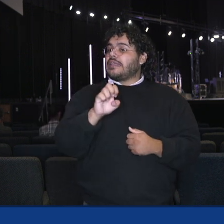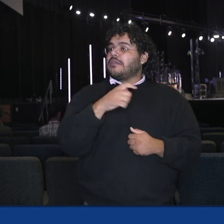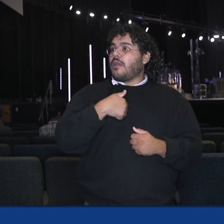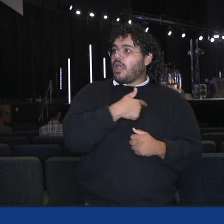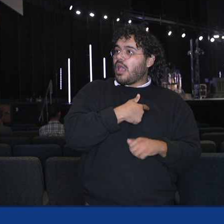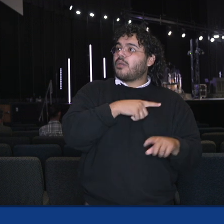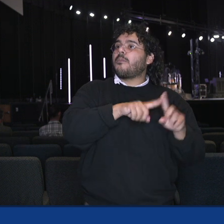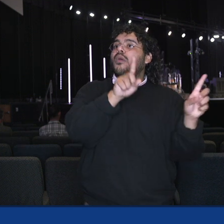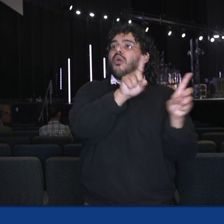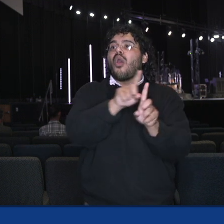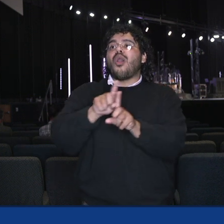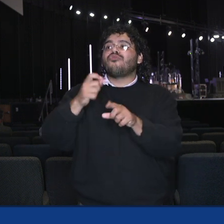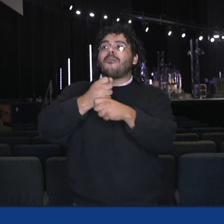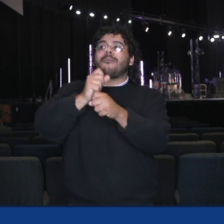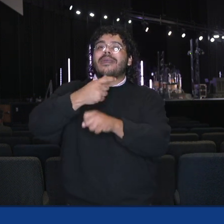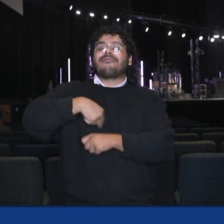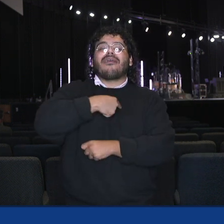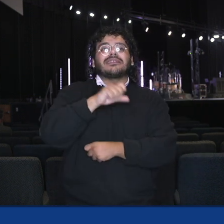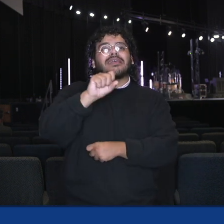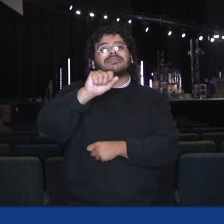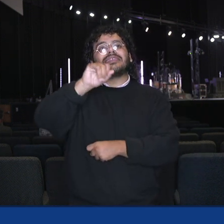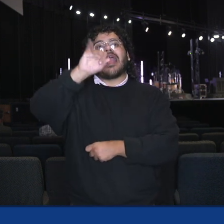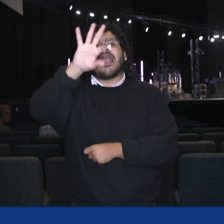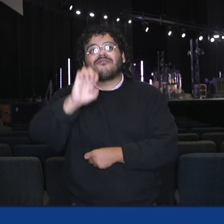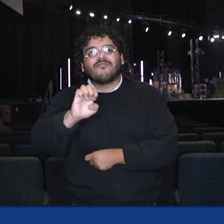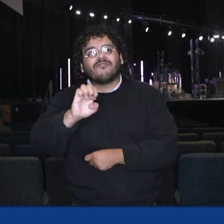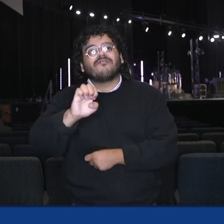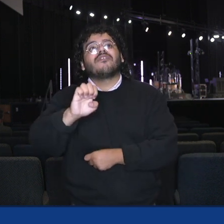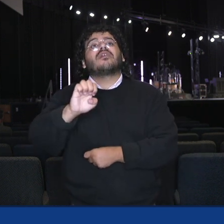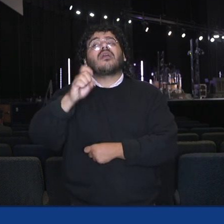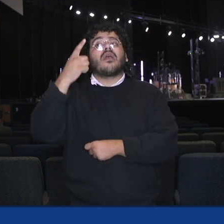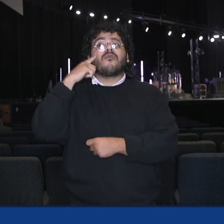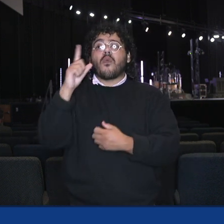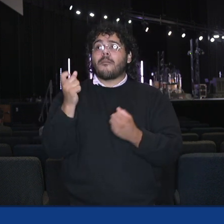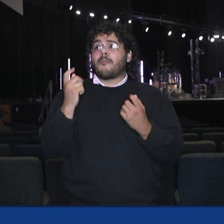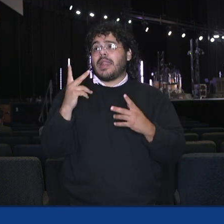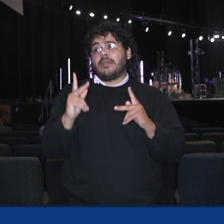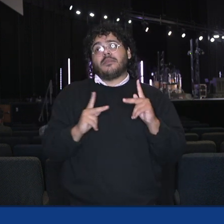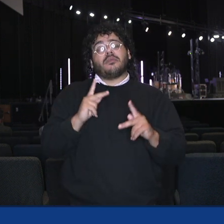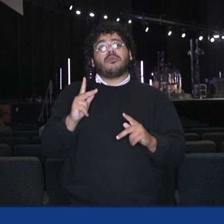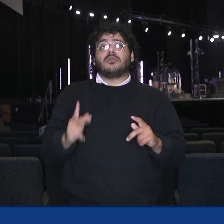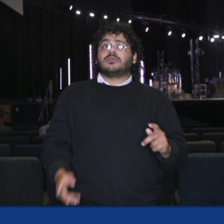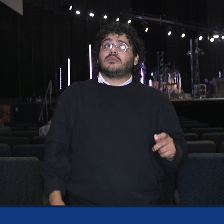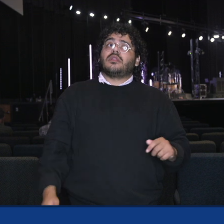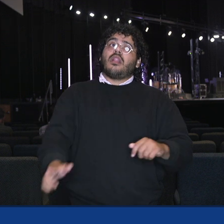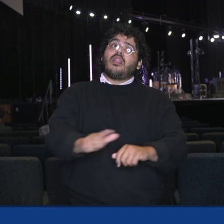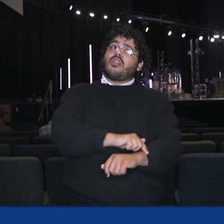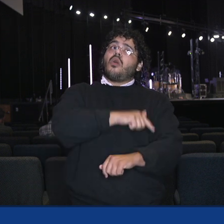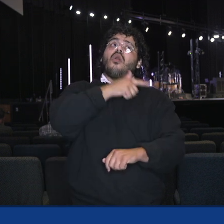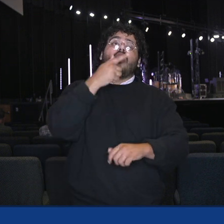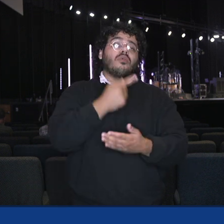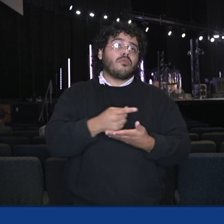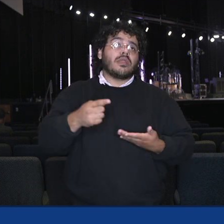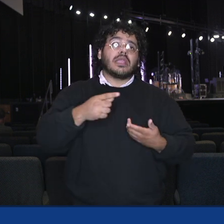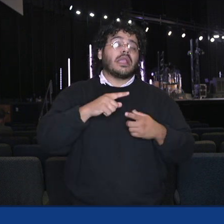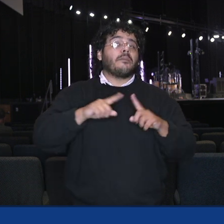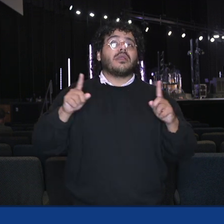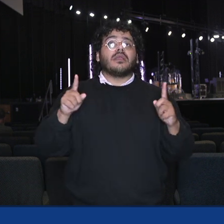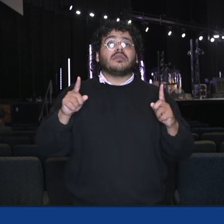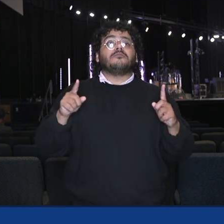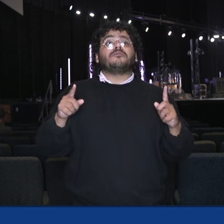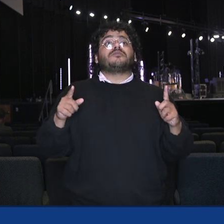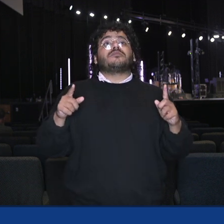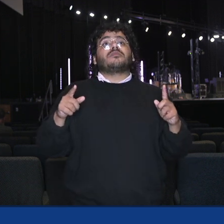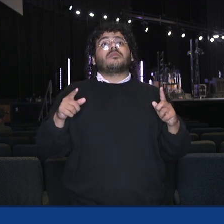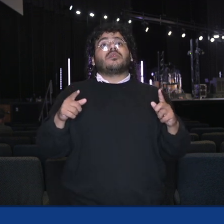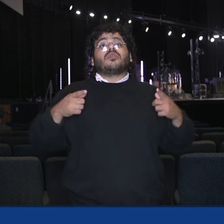So, for many of you, it's been a long, full week. What I'm going to invite us to do as we close is just